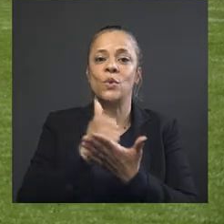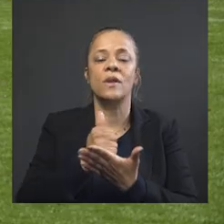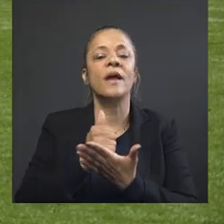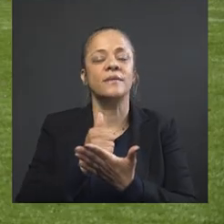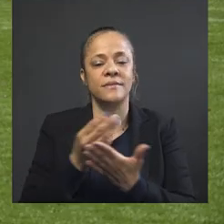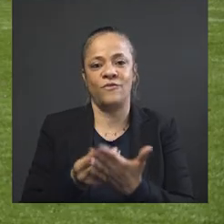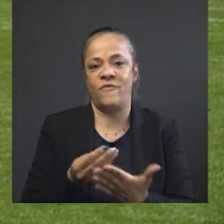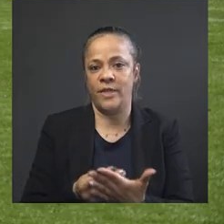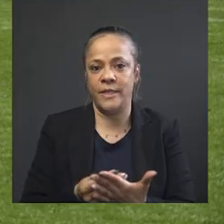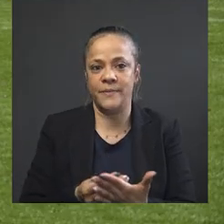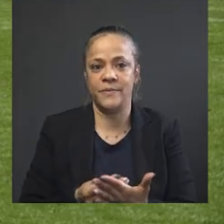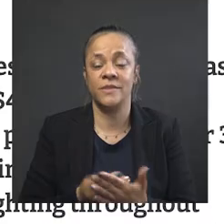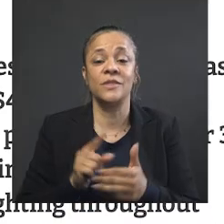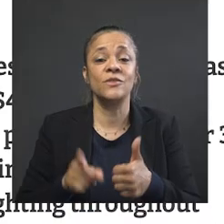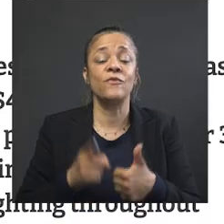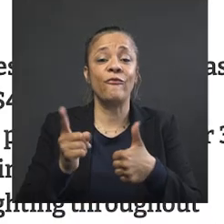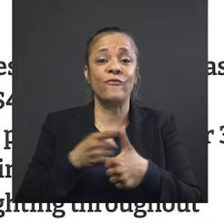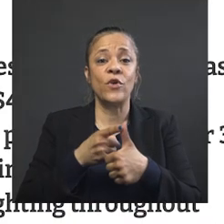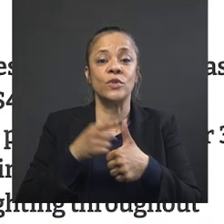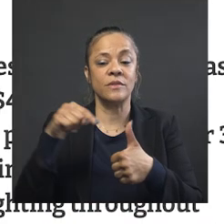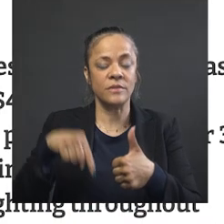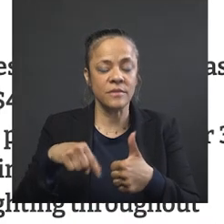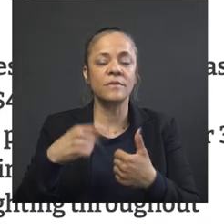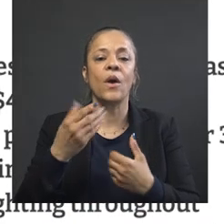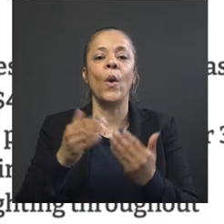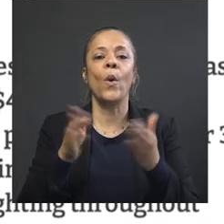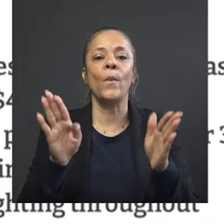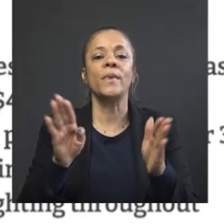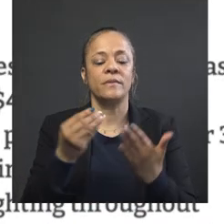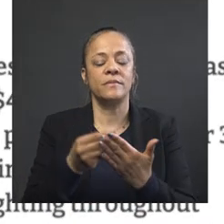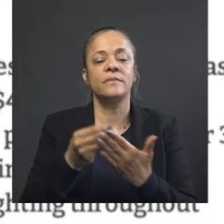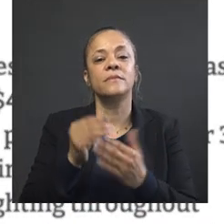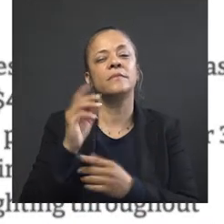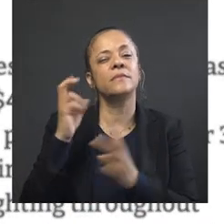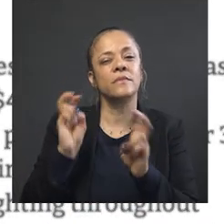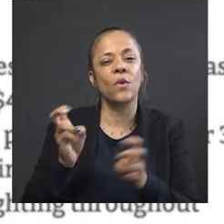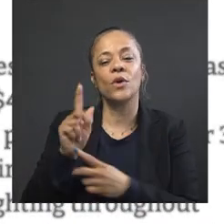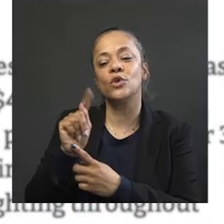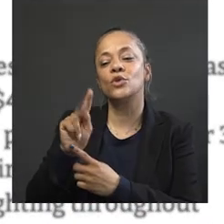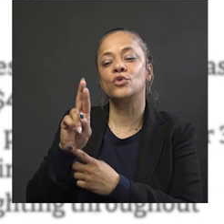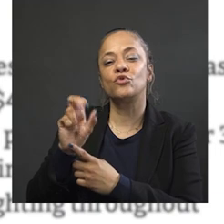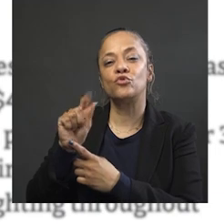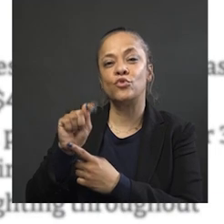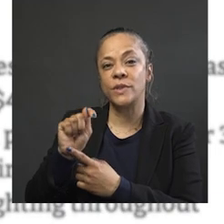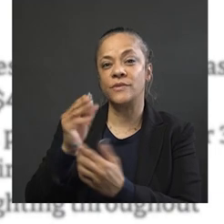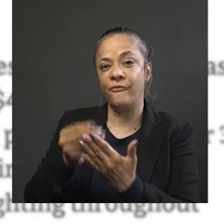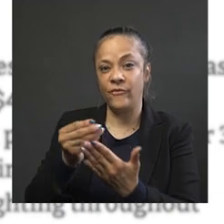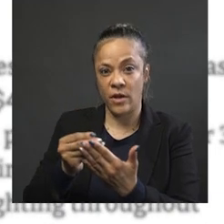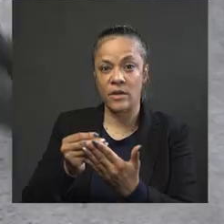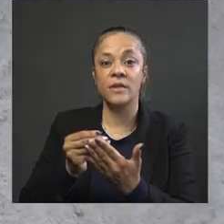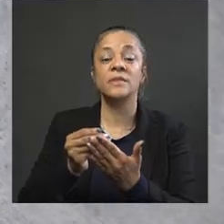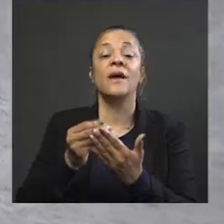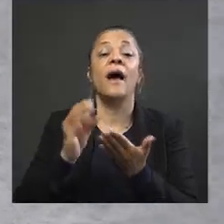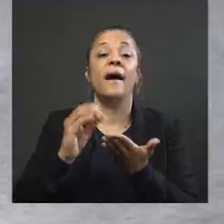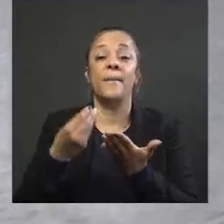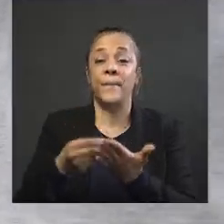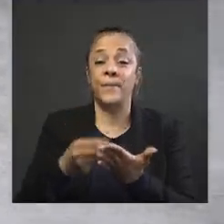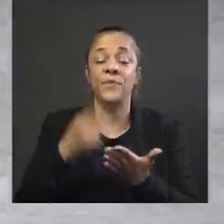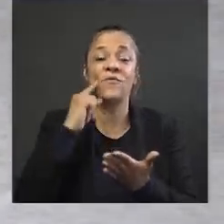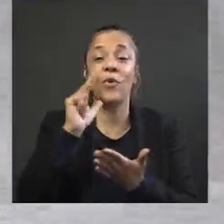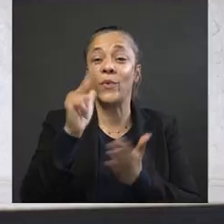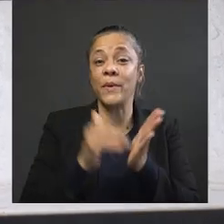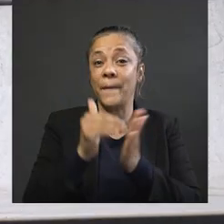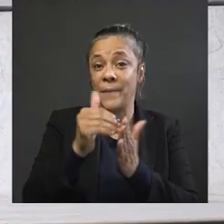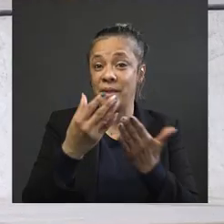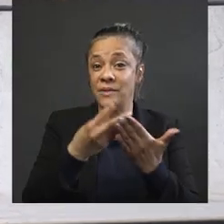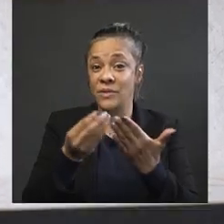grant funding. As the first in the state to implement an open space trust fund, in the past 2 years alone, we used your feedback to allocate nearly